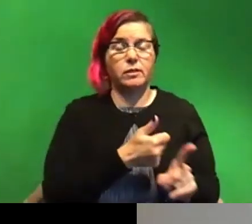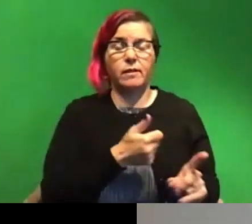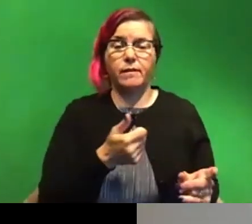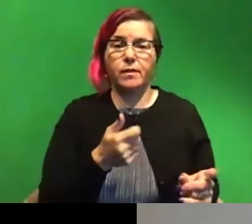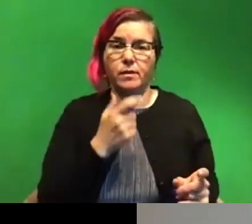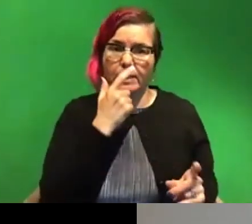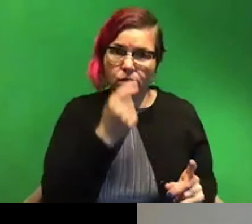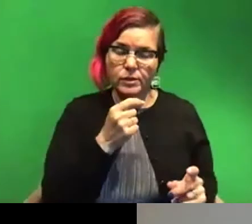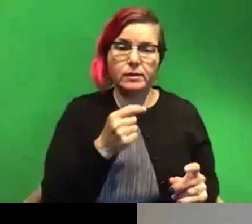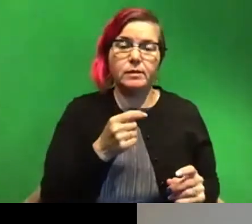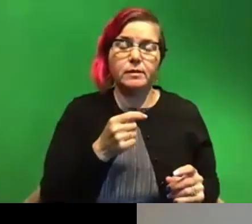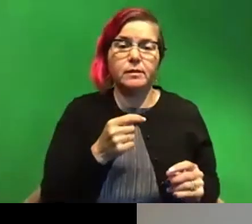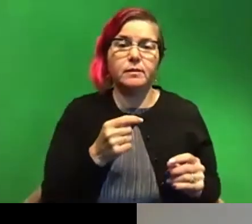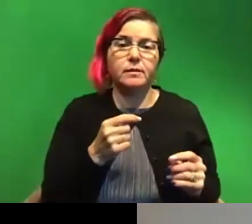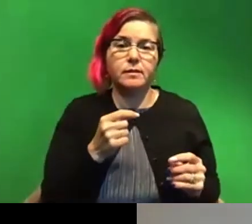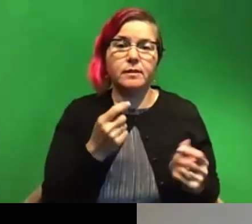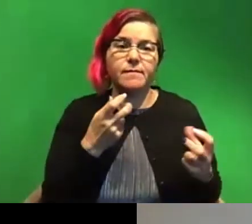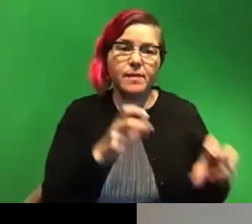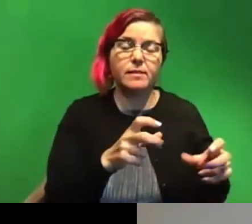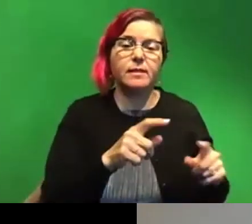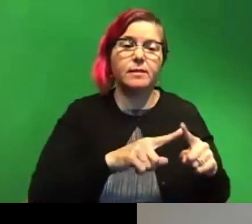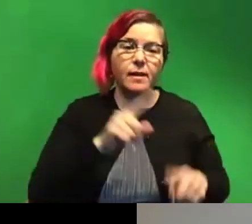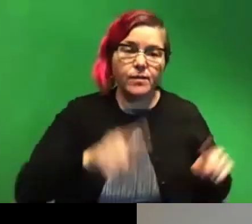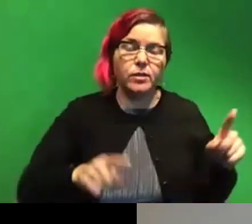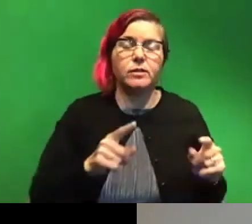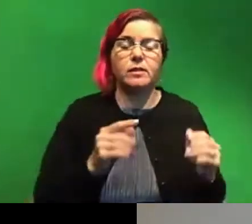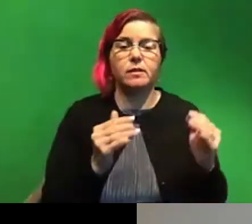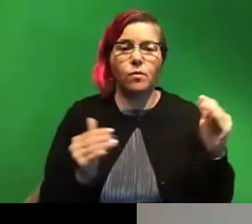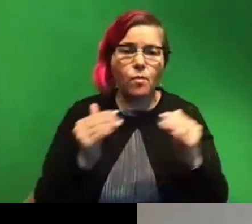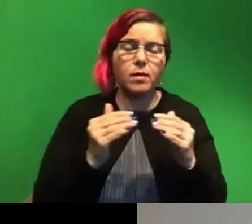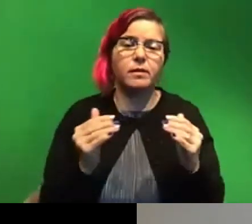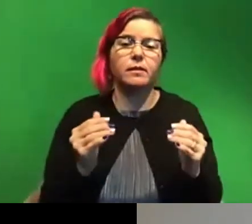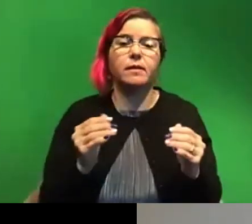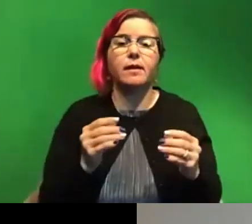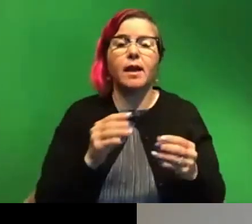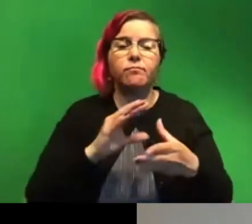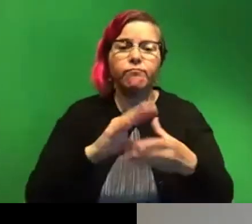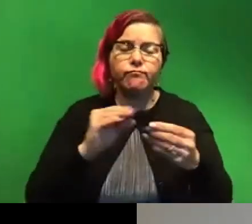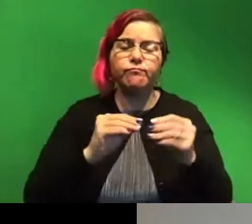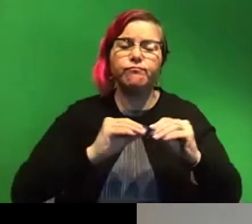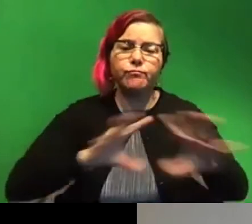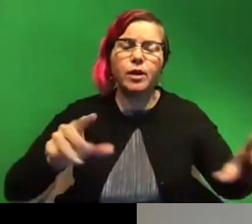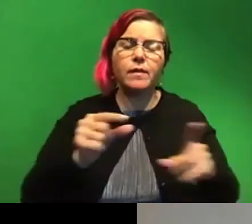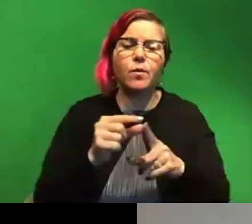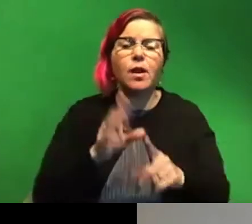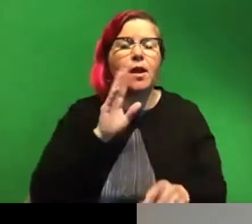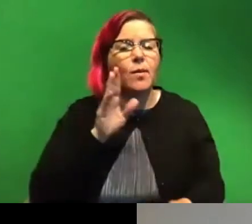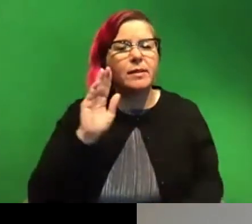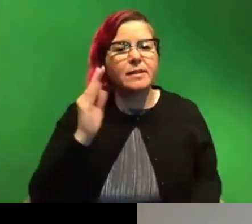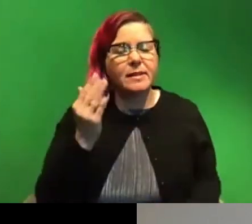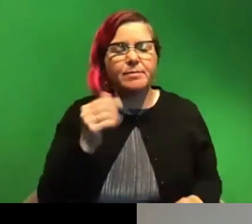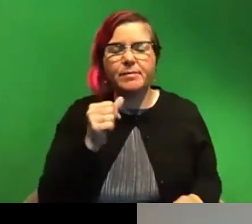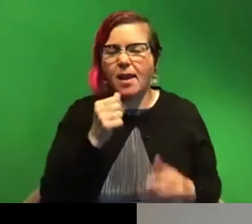interested in investing in diversity and equality and getting that word out, getting that message out. I know it seems like it may not be a lot,